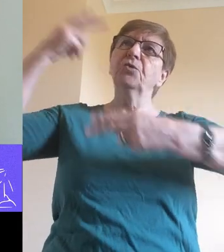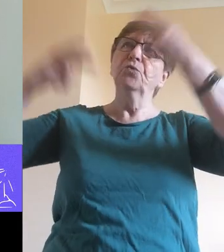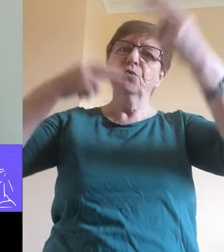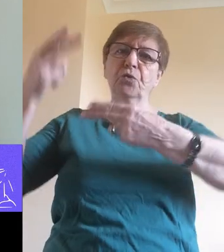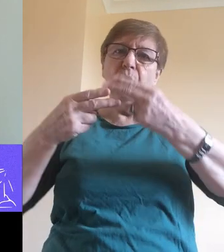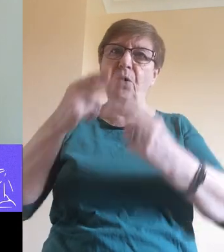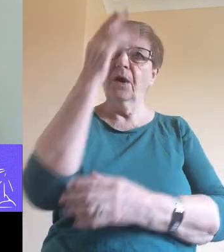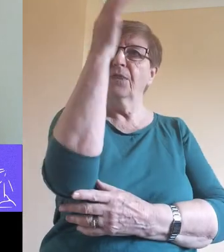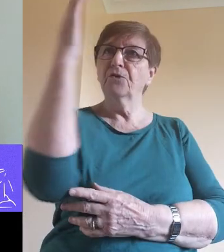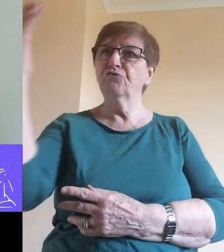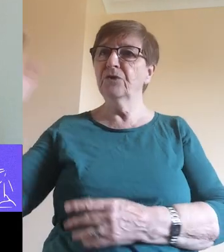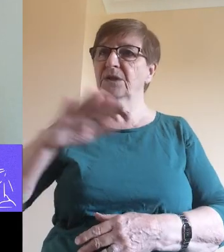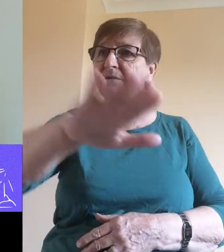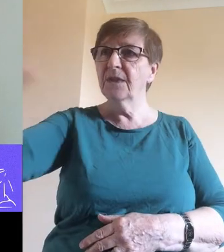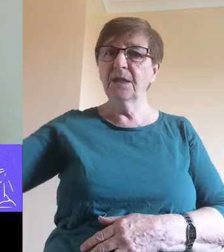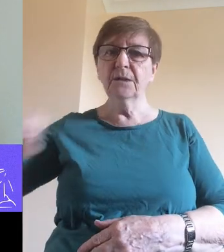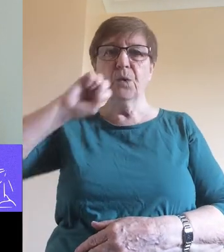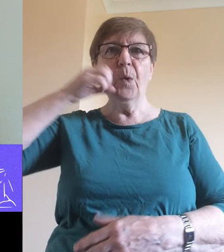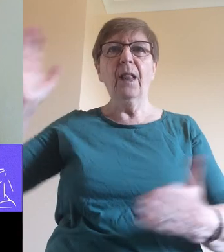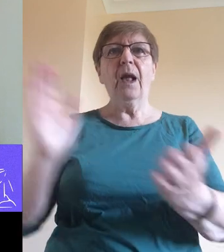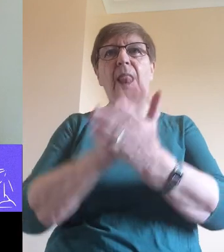the trees of the field will clap their hands.